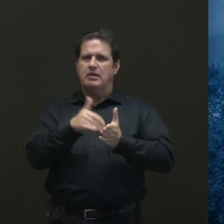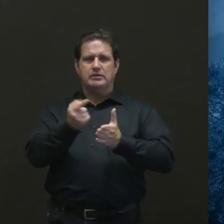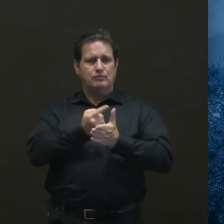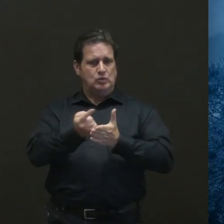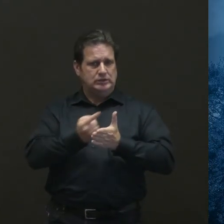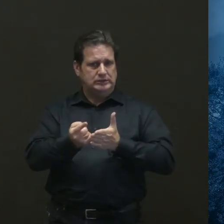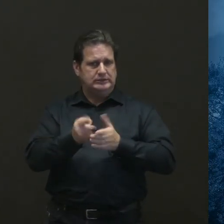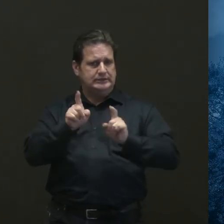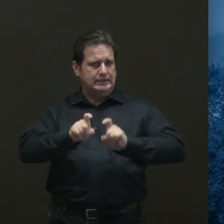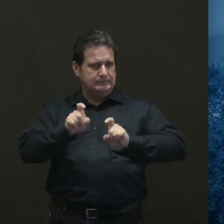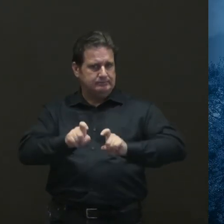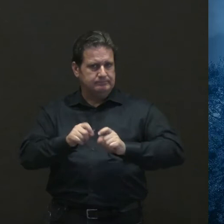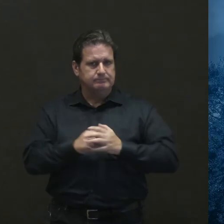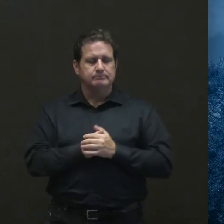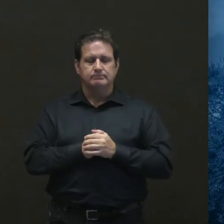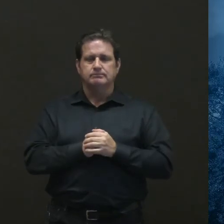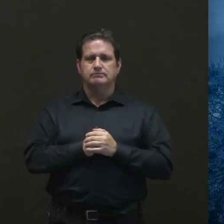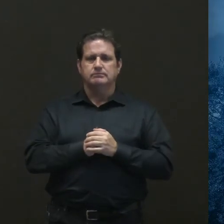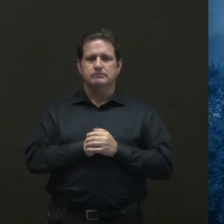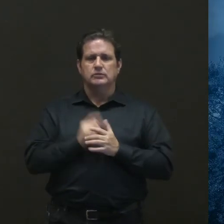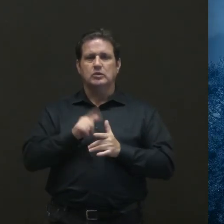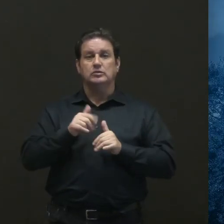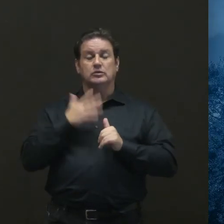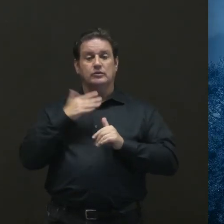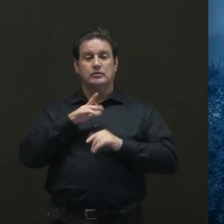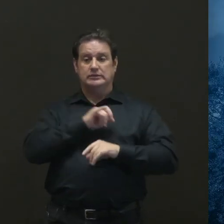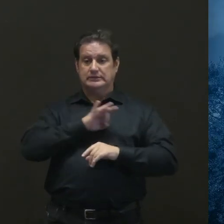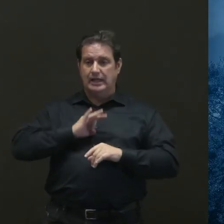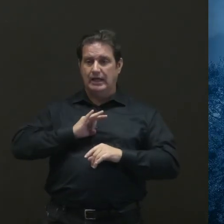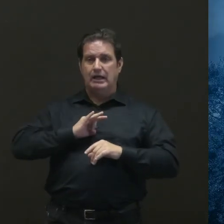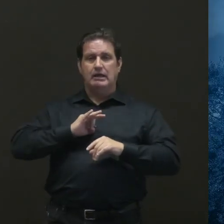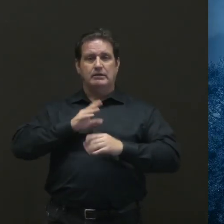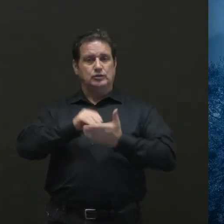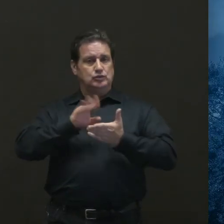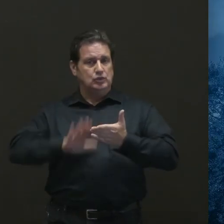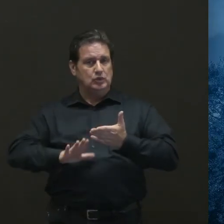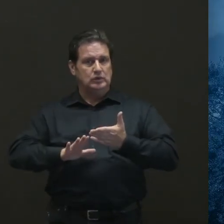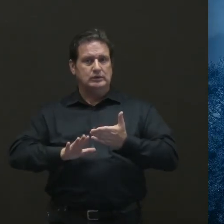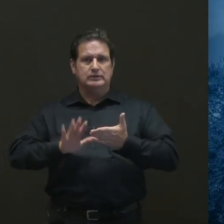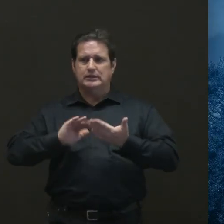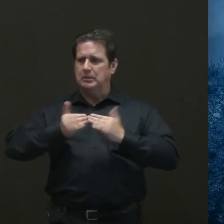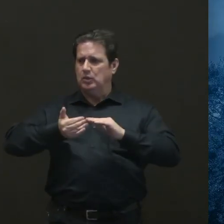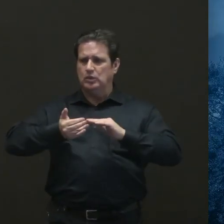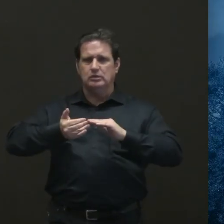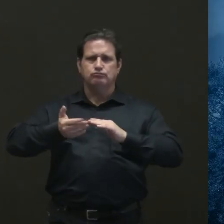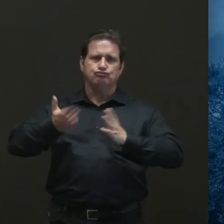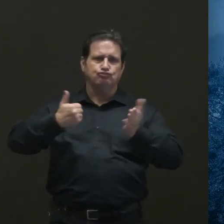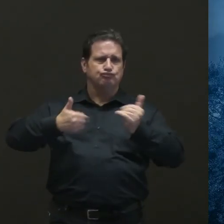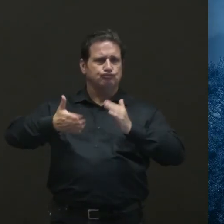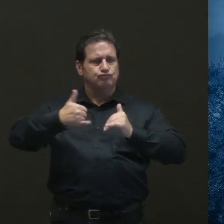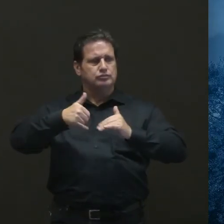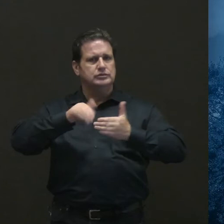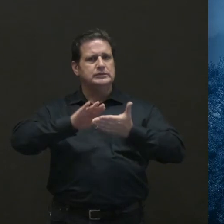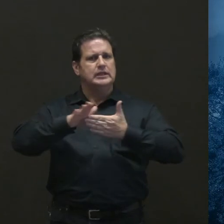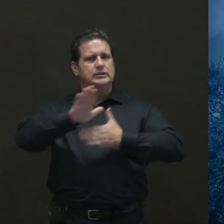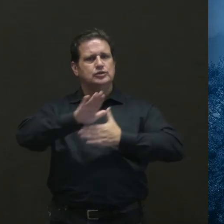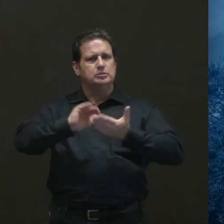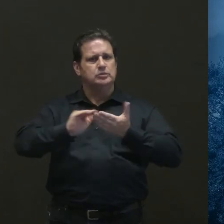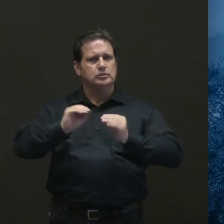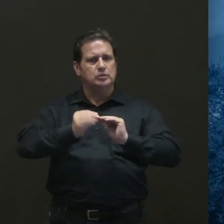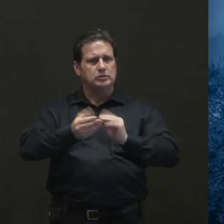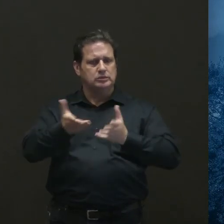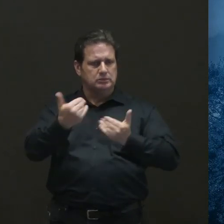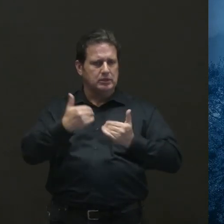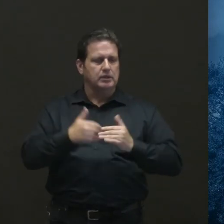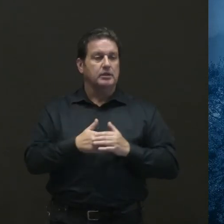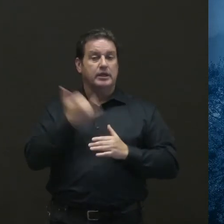week, so they will do that for their faculty, staff, and anybody in the member of the Delaware community, the University of Delaware community. So just if